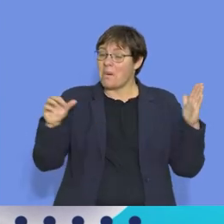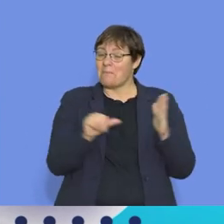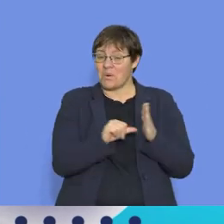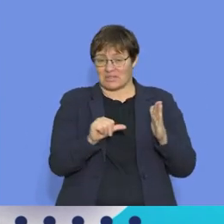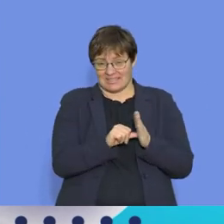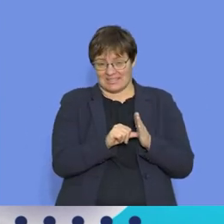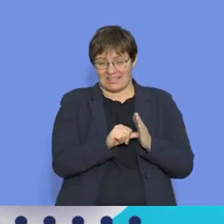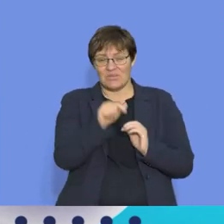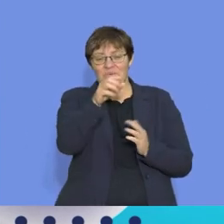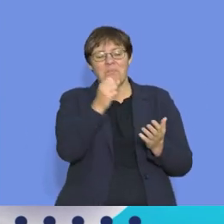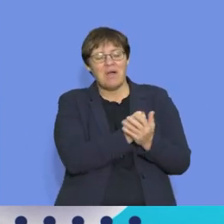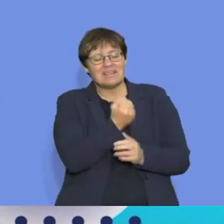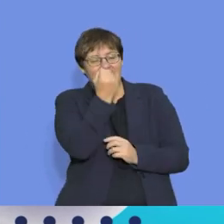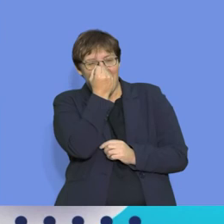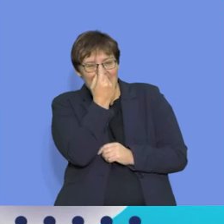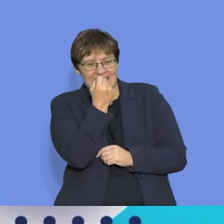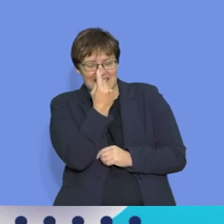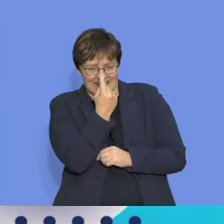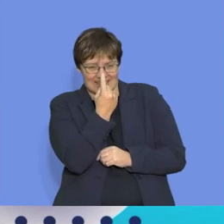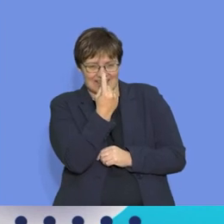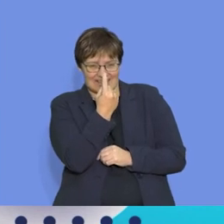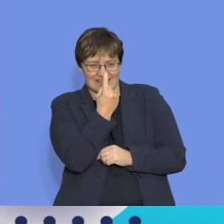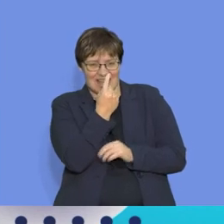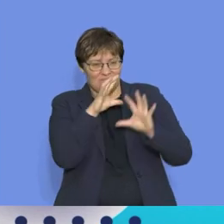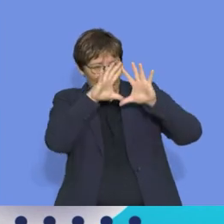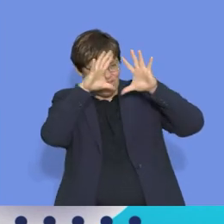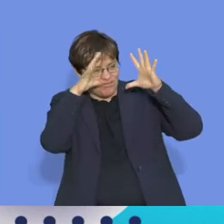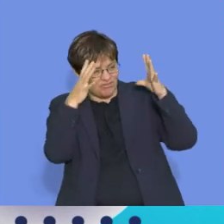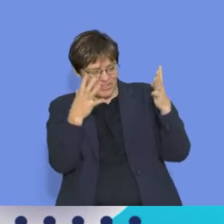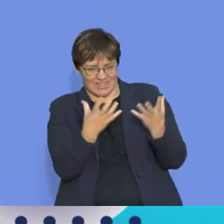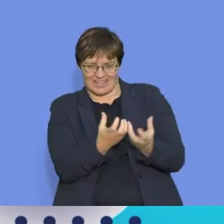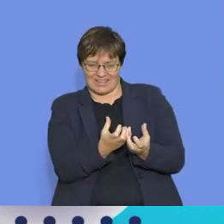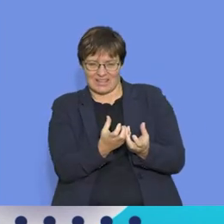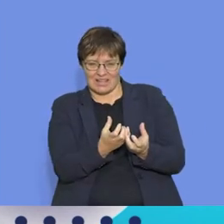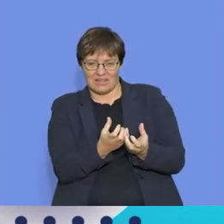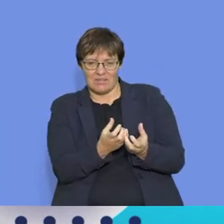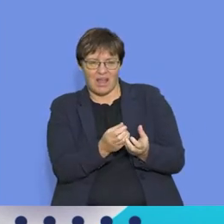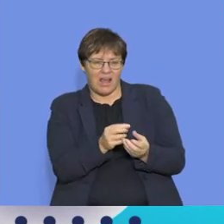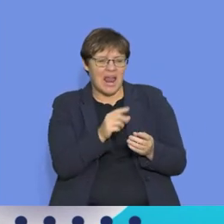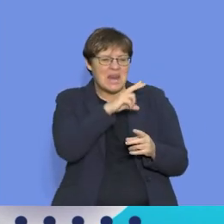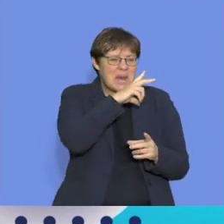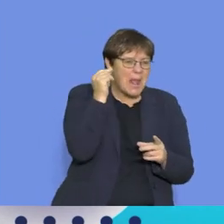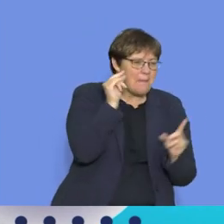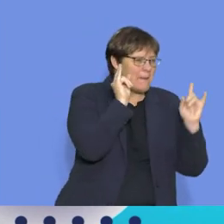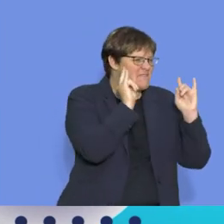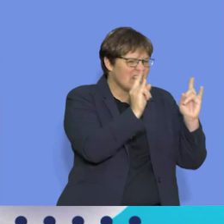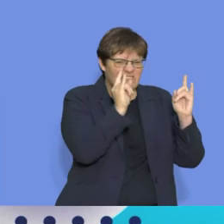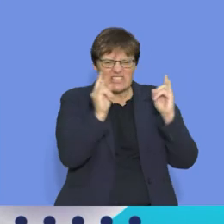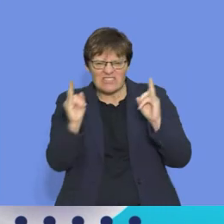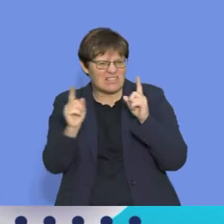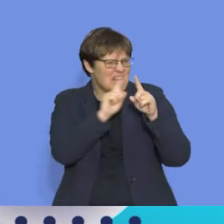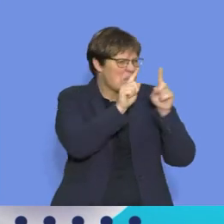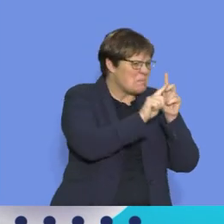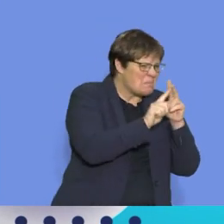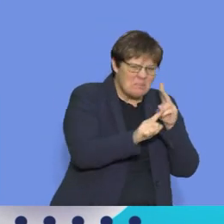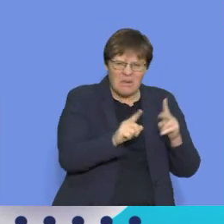this section, it's most important that you understand the big picture and not so much